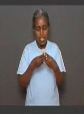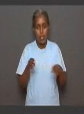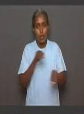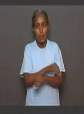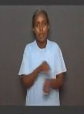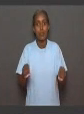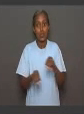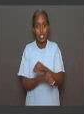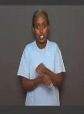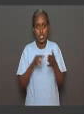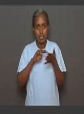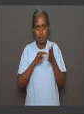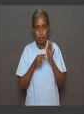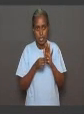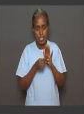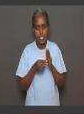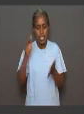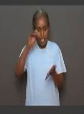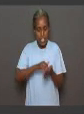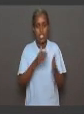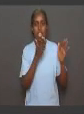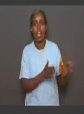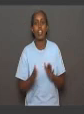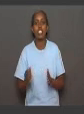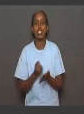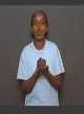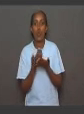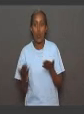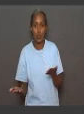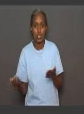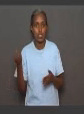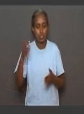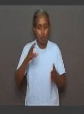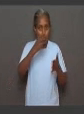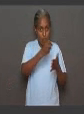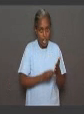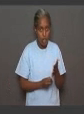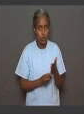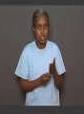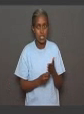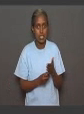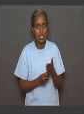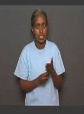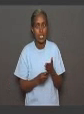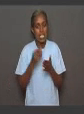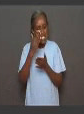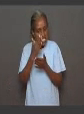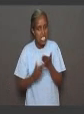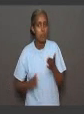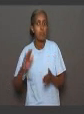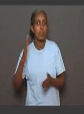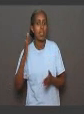permutation means rearranging objects or values in some kind